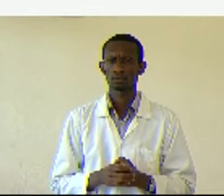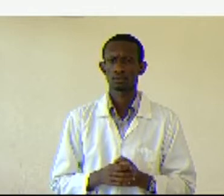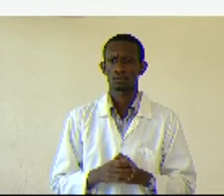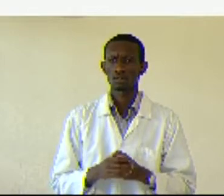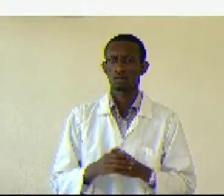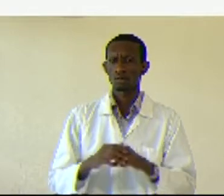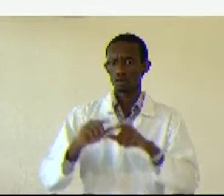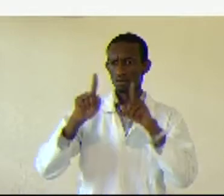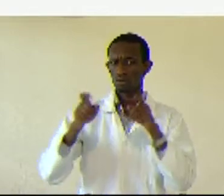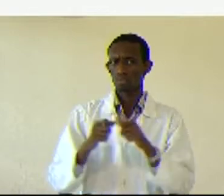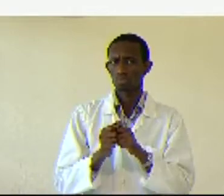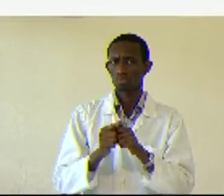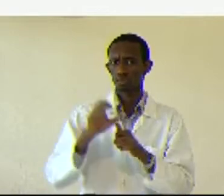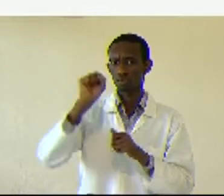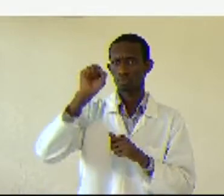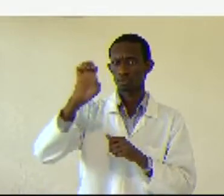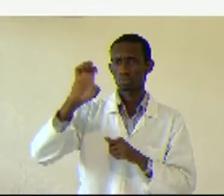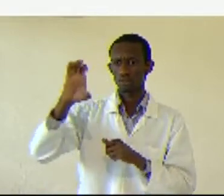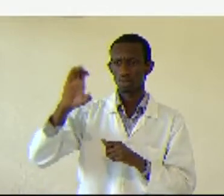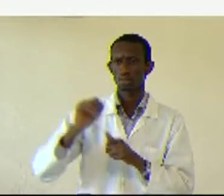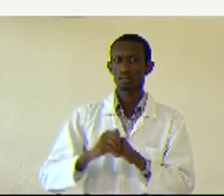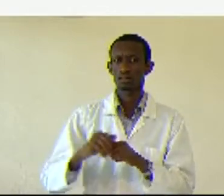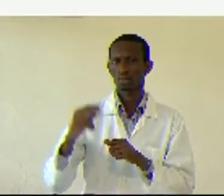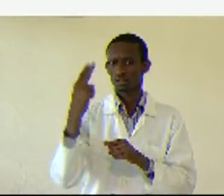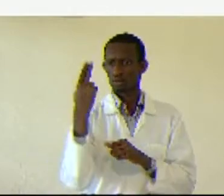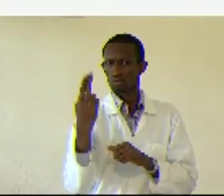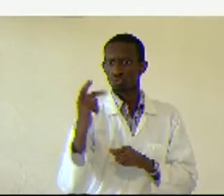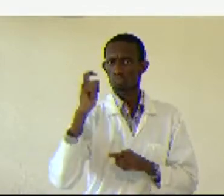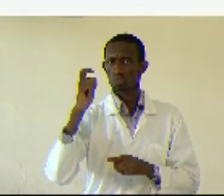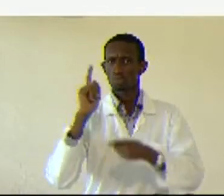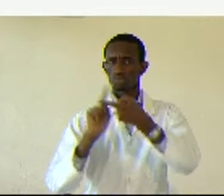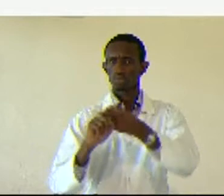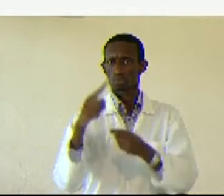integral of sec of 2x plus 1